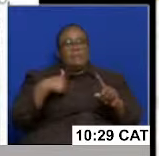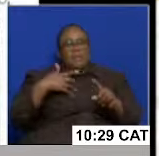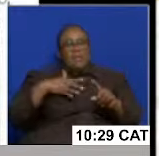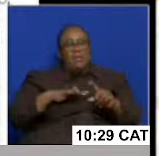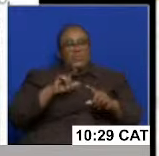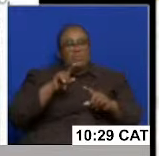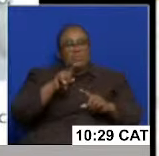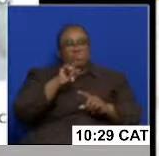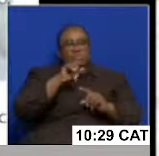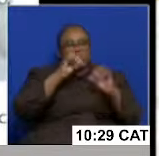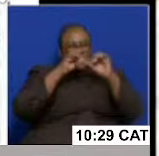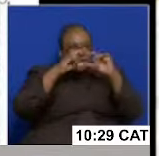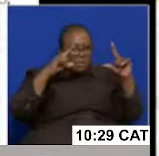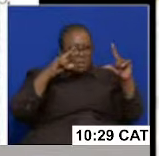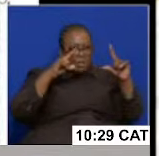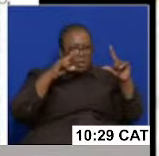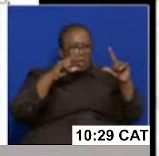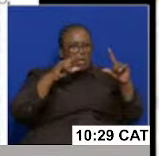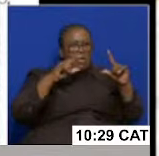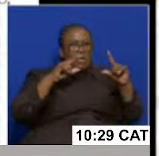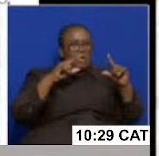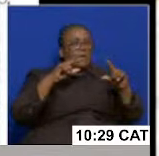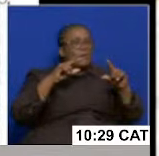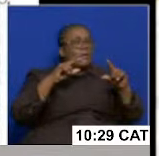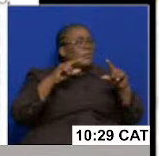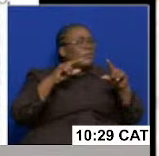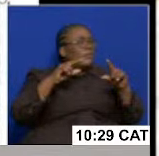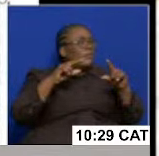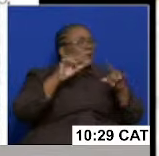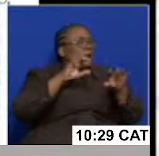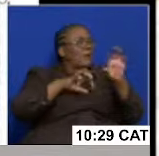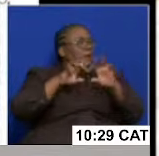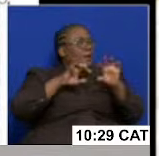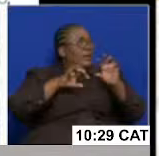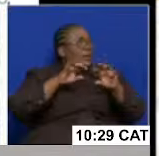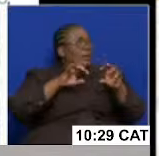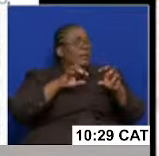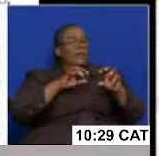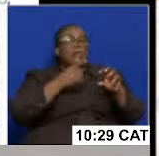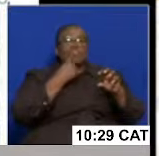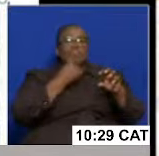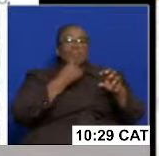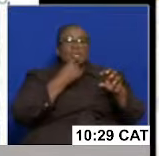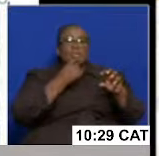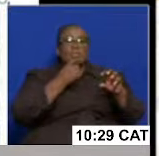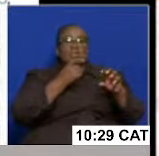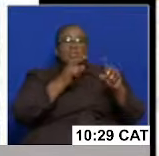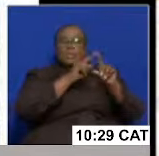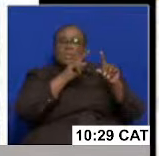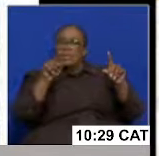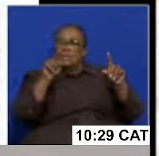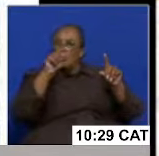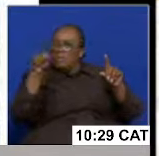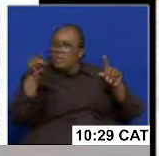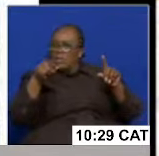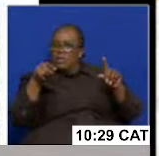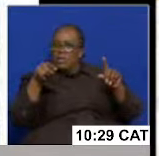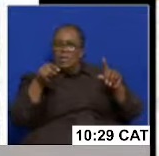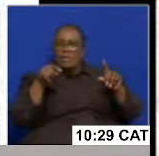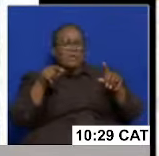the red arrows. The red arrows. Okay. What do you call the address? Are you referring